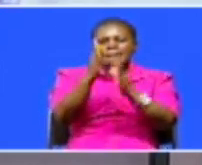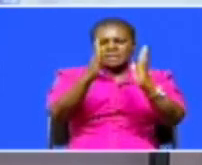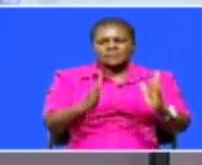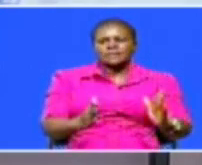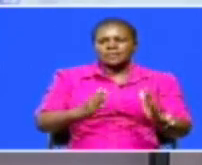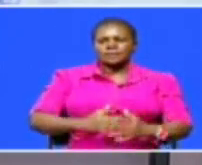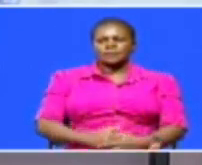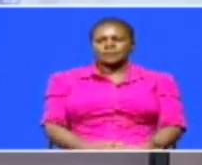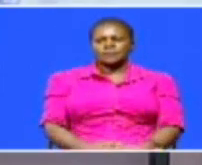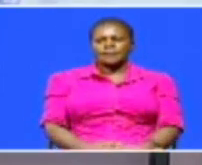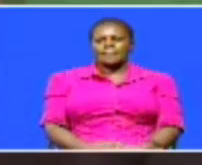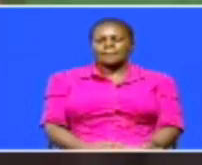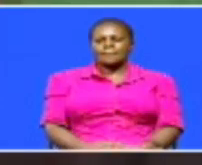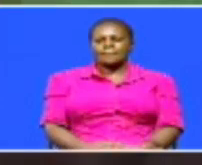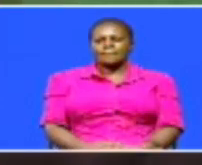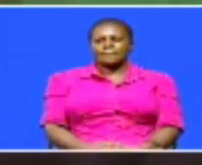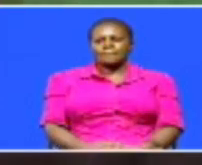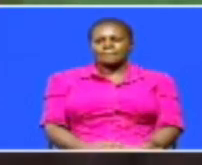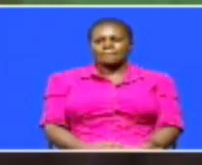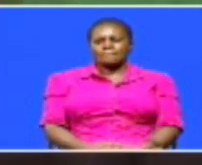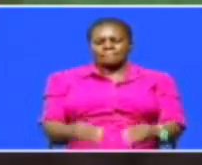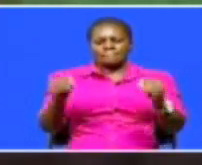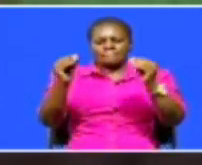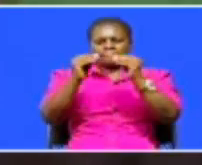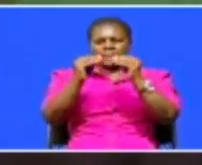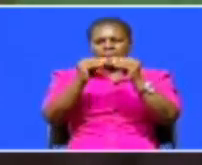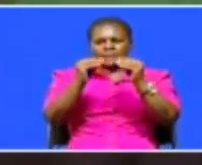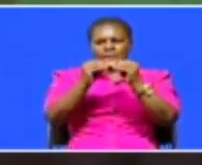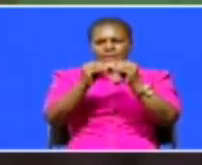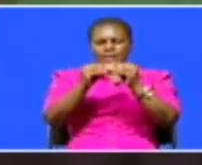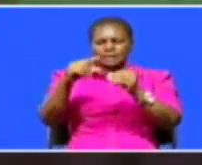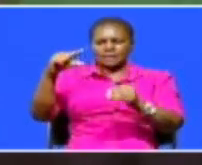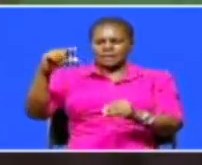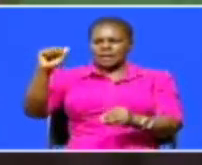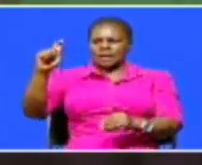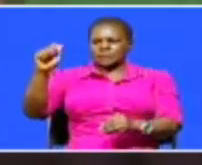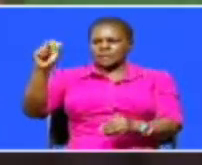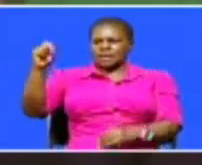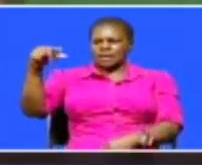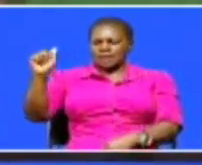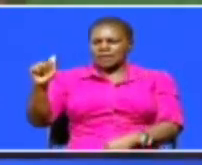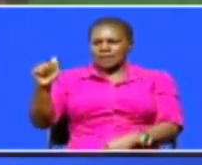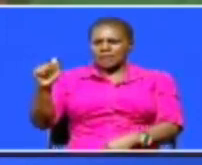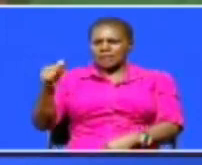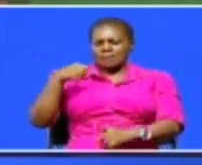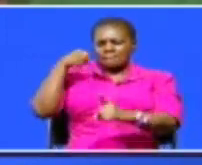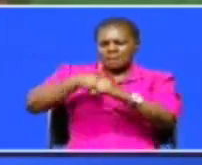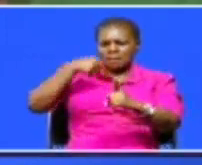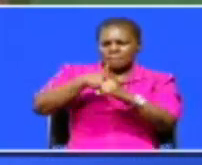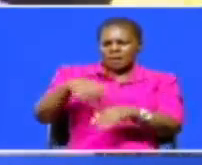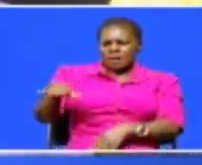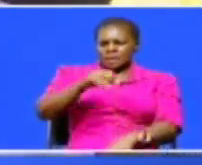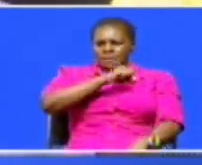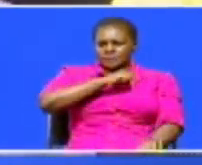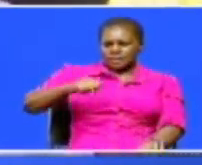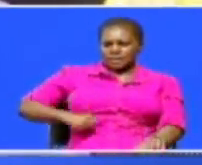Ibrahim Karanja with that story. The meeting in Kihimwiri, Gatanga, Murang'a County was a concerted effort by the area Senator